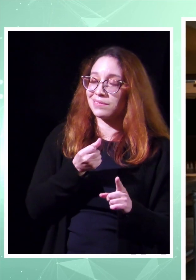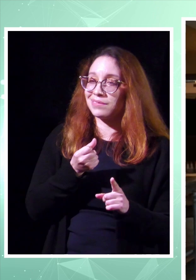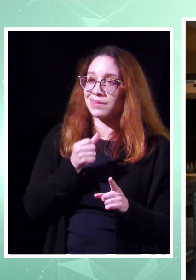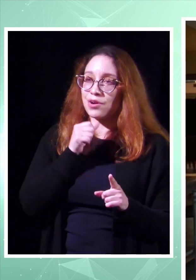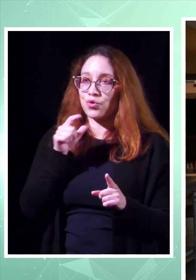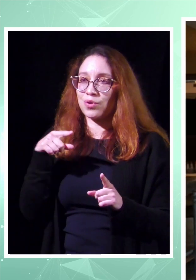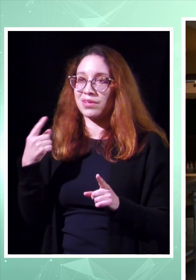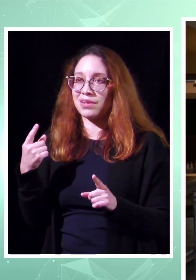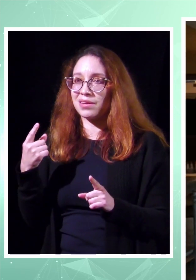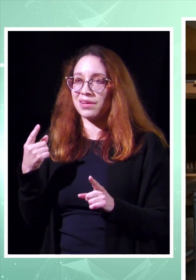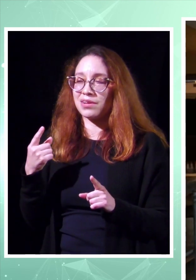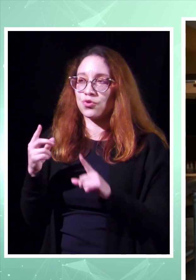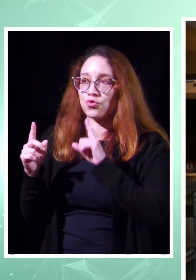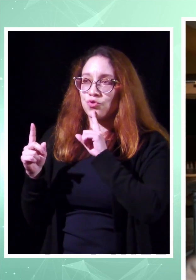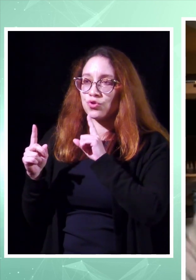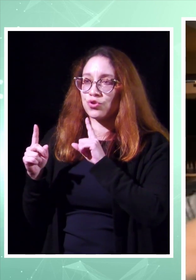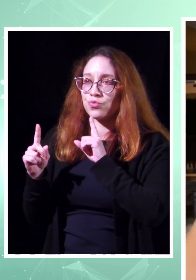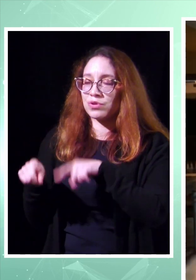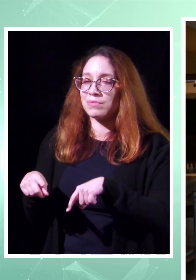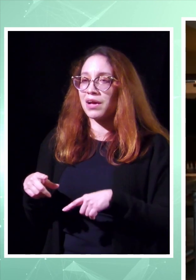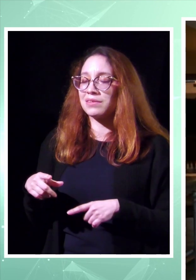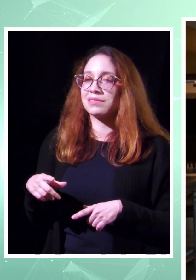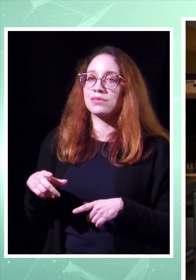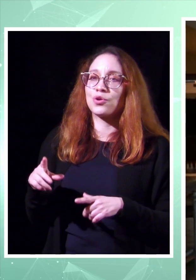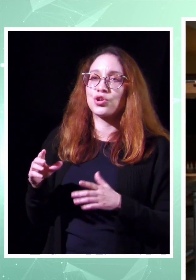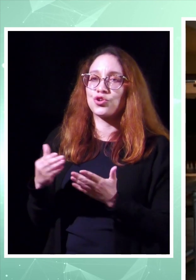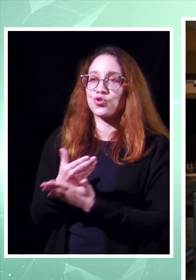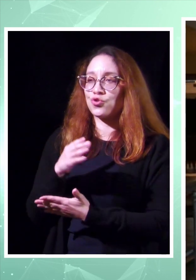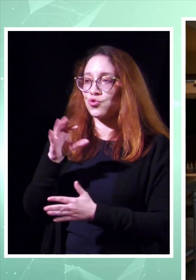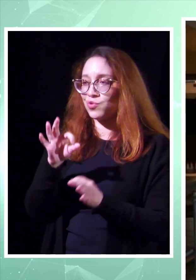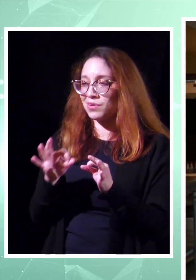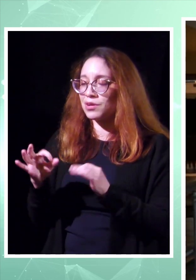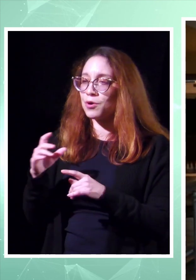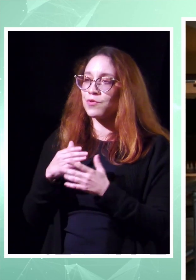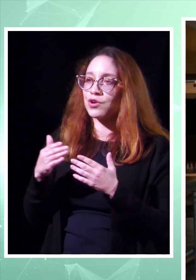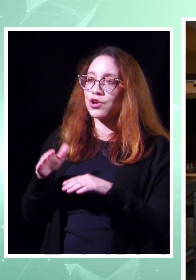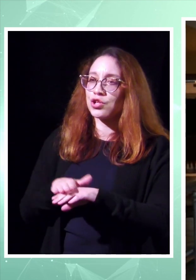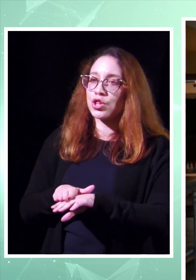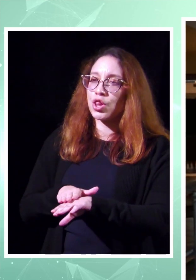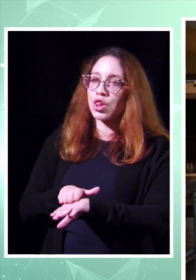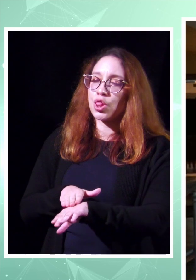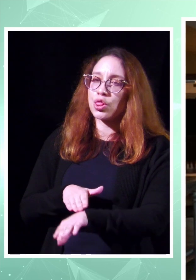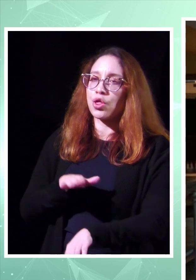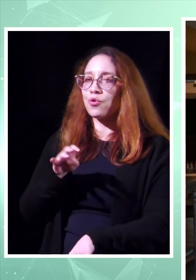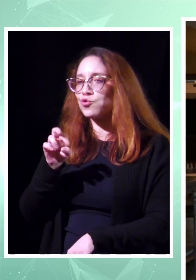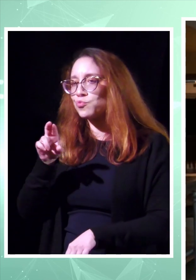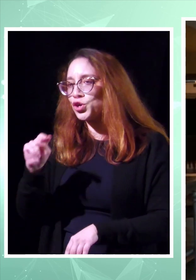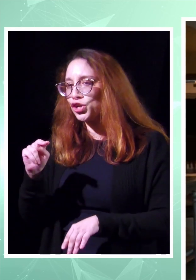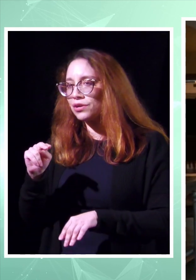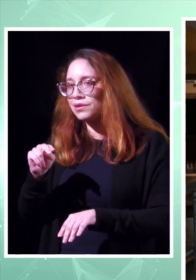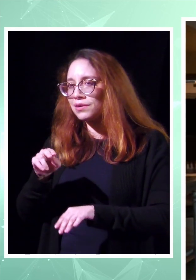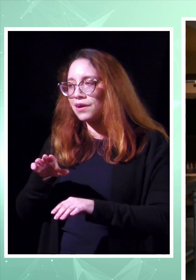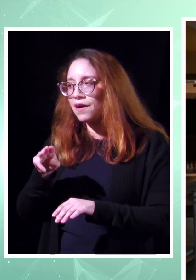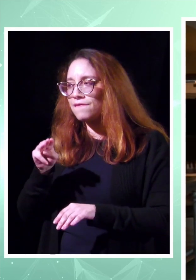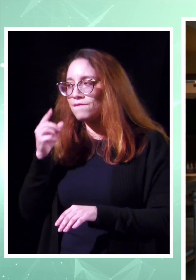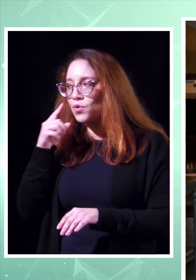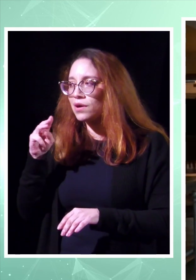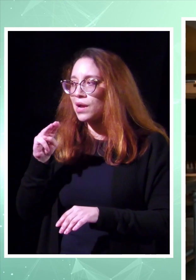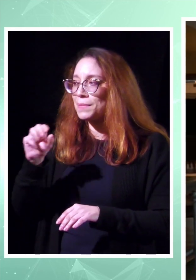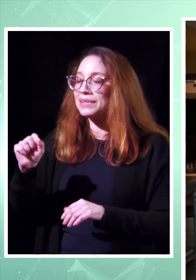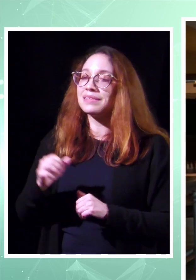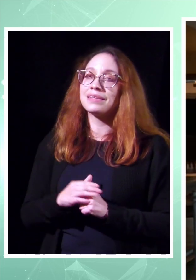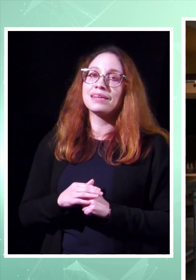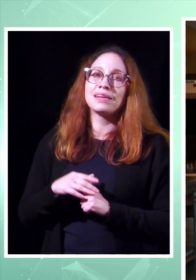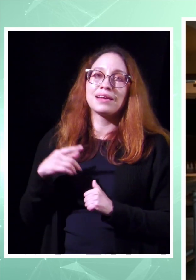not just about new spots. It's also about the slow burn, the smoldering aspects of MS.